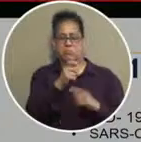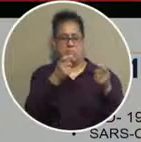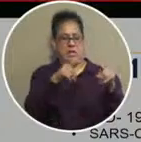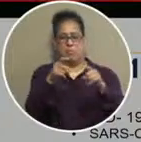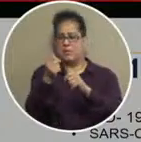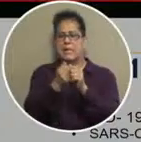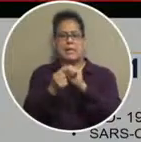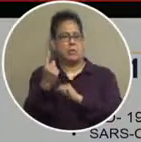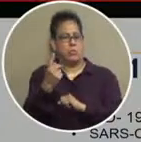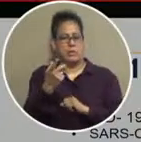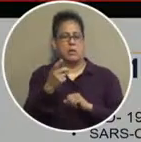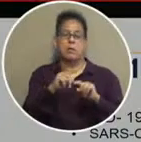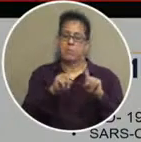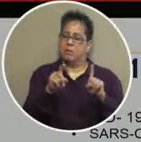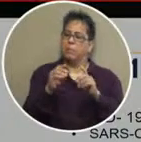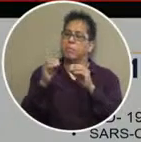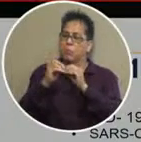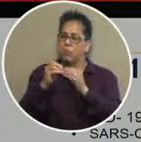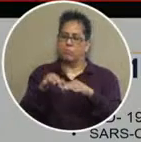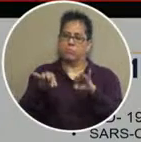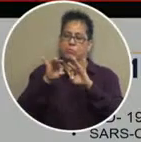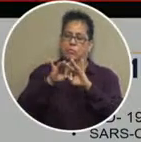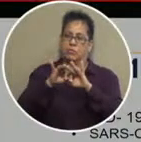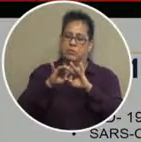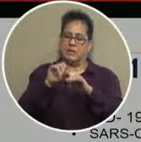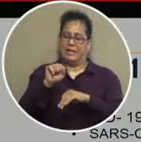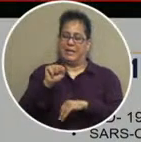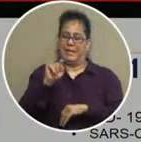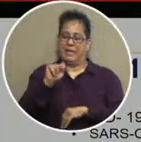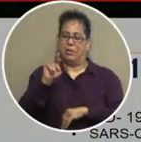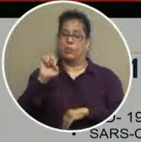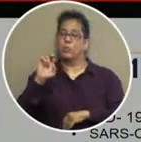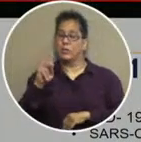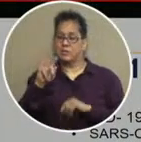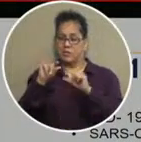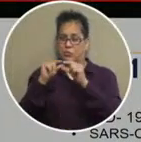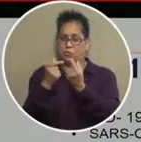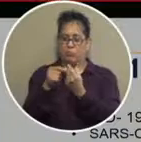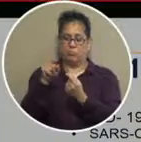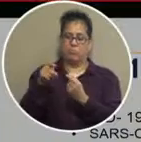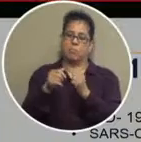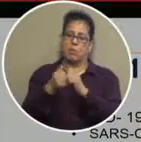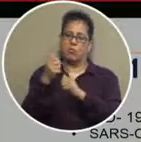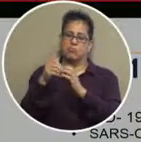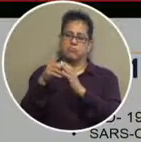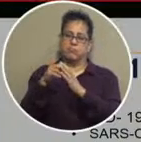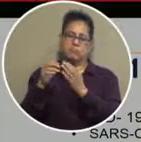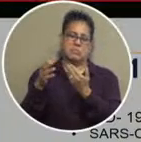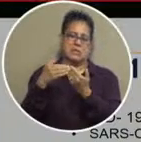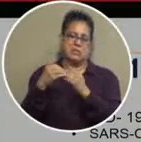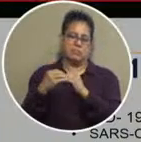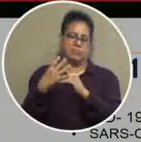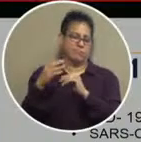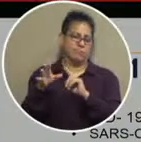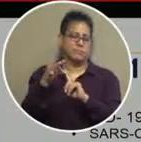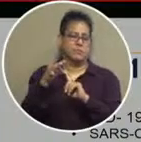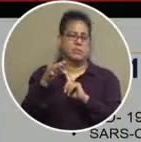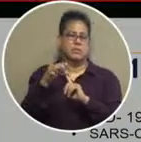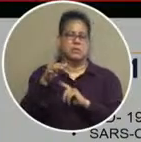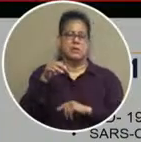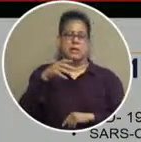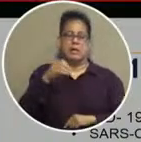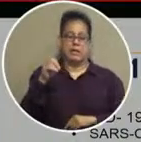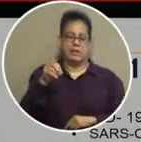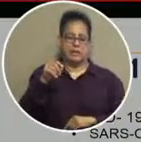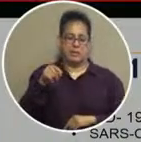anybody, but it's of particular importance that there's at-risk groups that are most vulnerable, which we have heard and